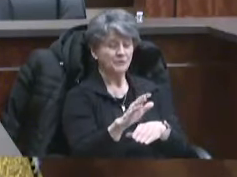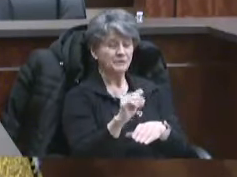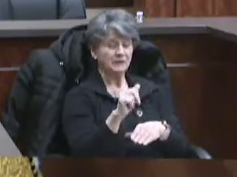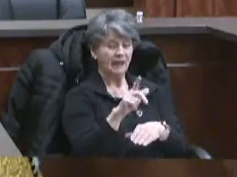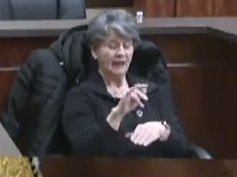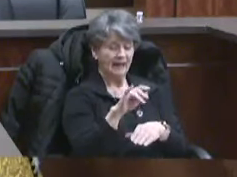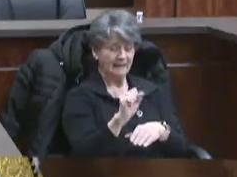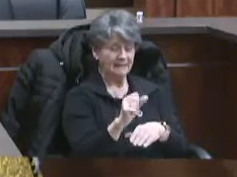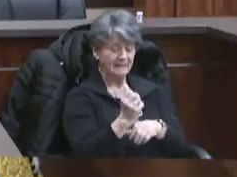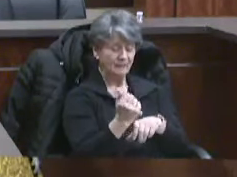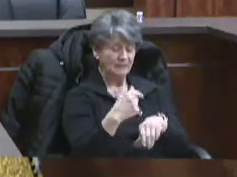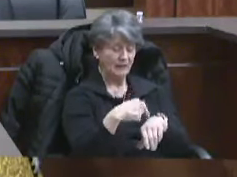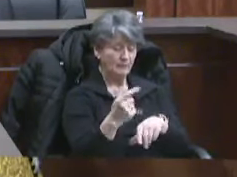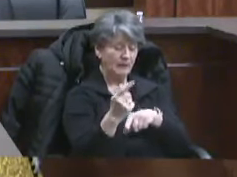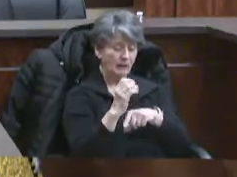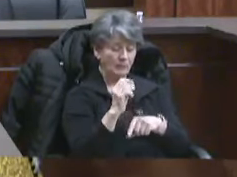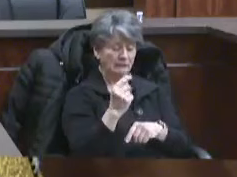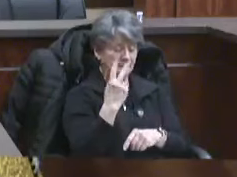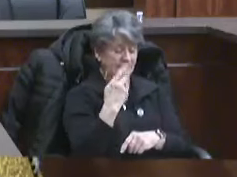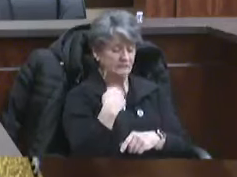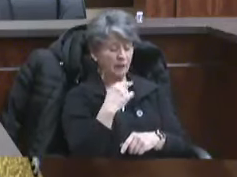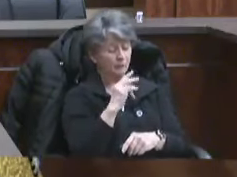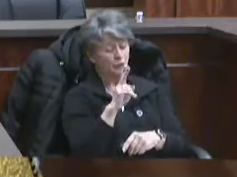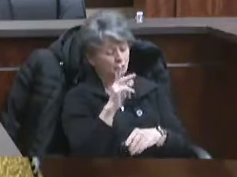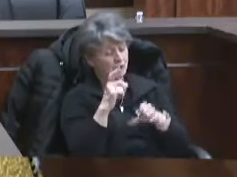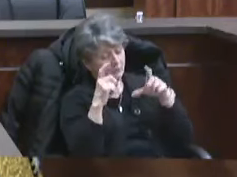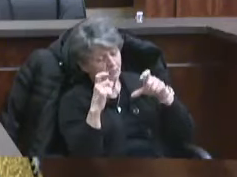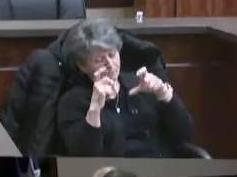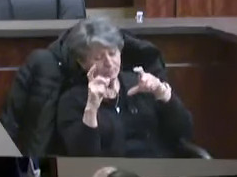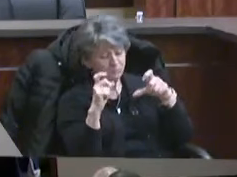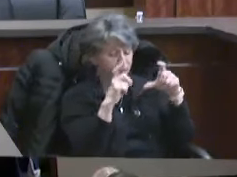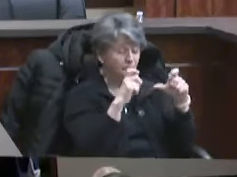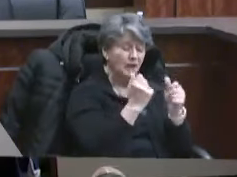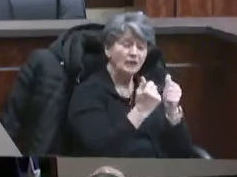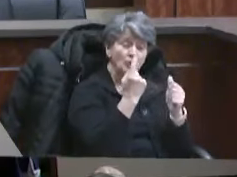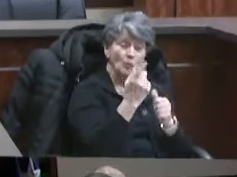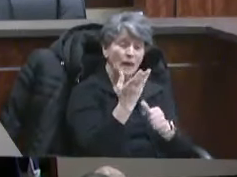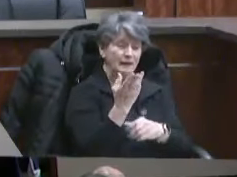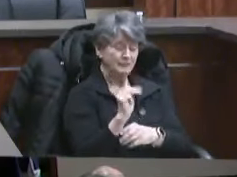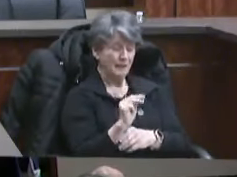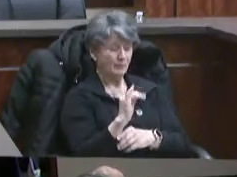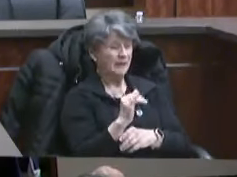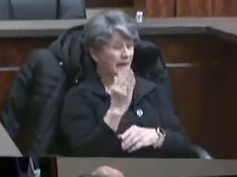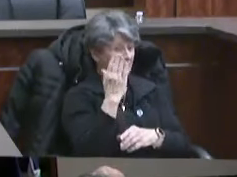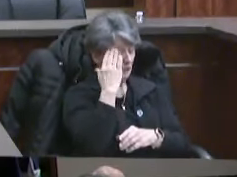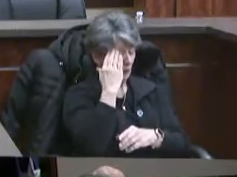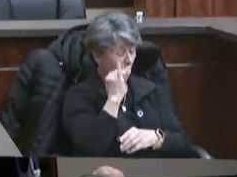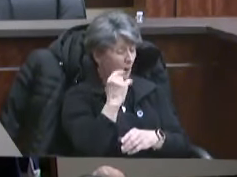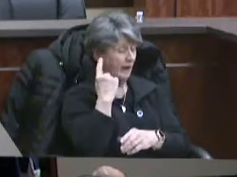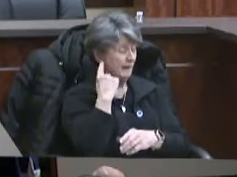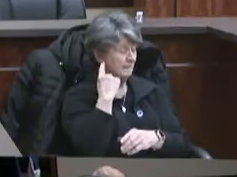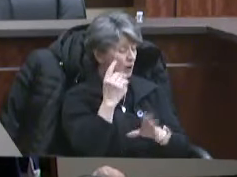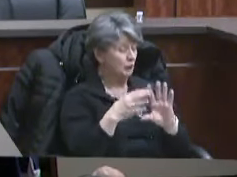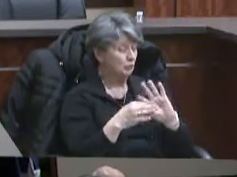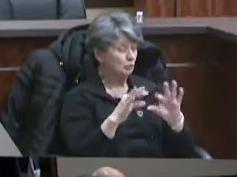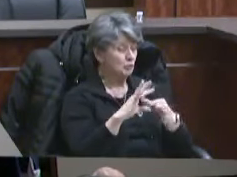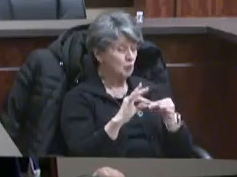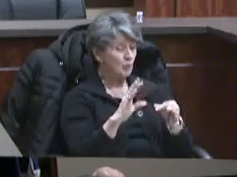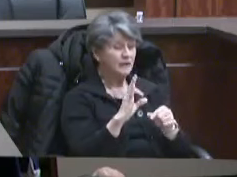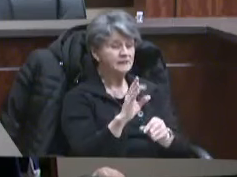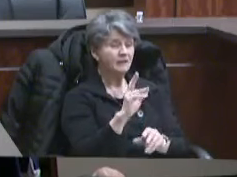come out and see me, and I'm usually taking pictures, every one of them, and I know I've heard stories of people being